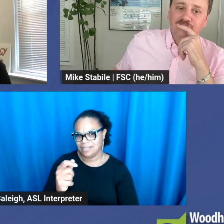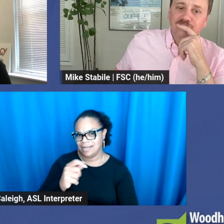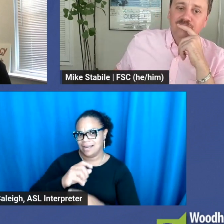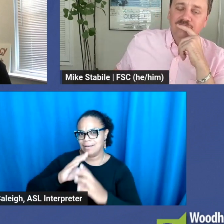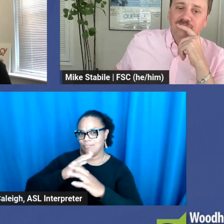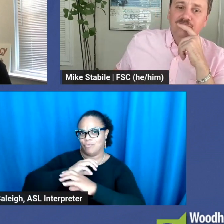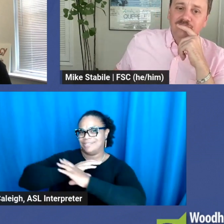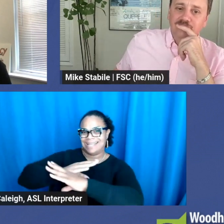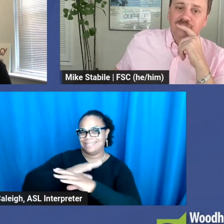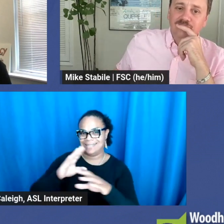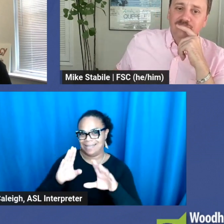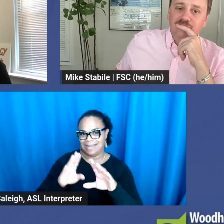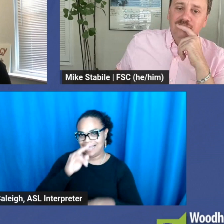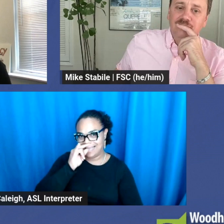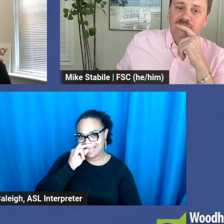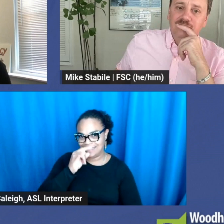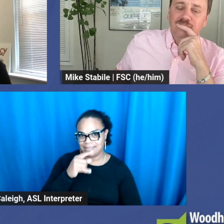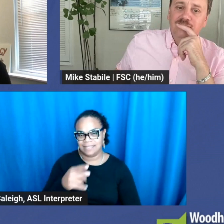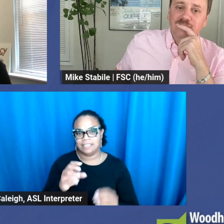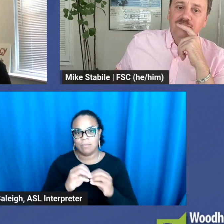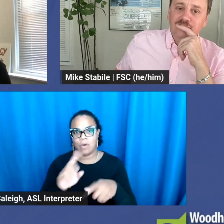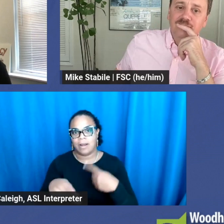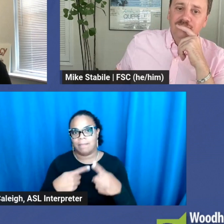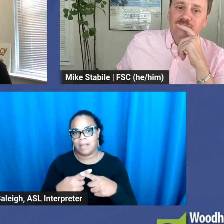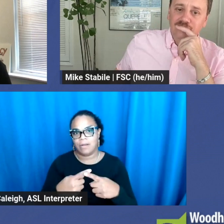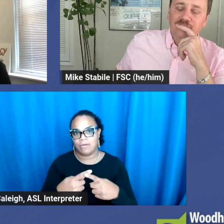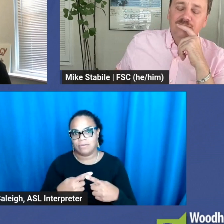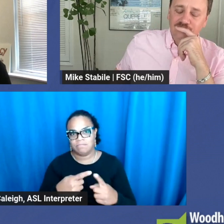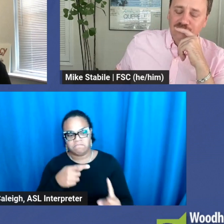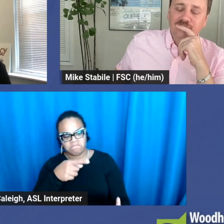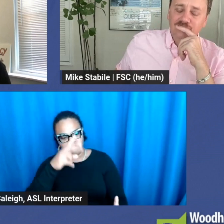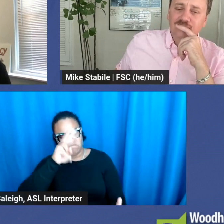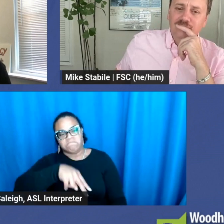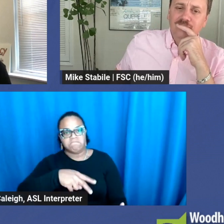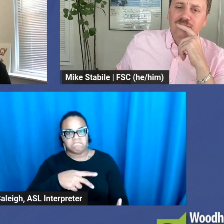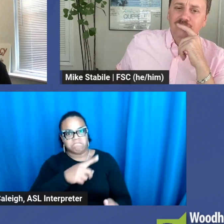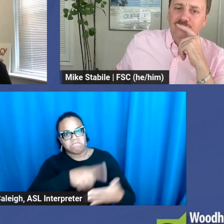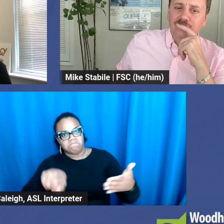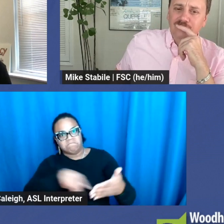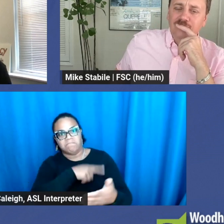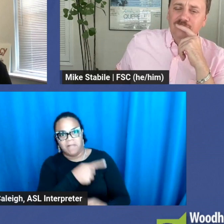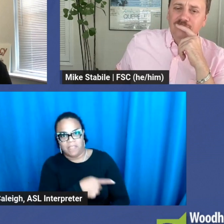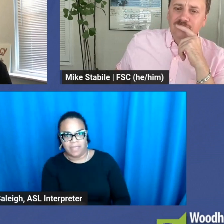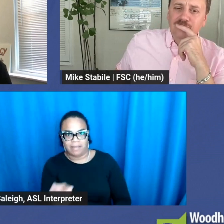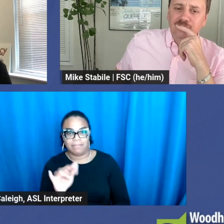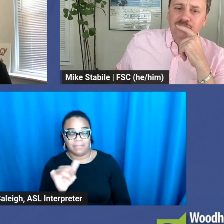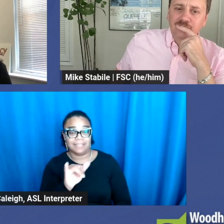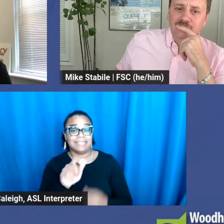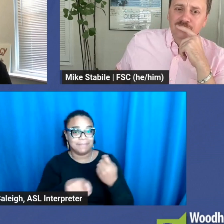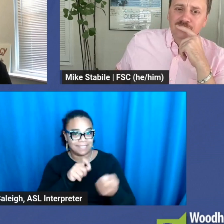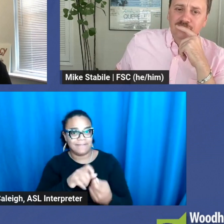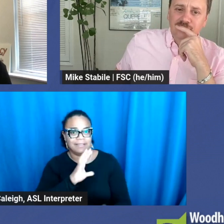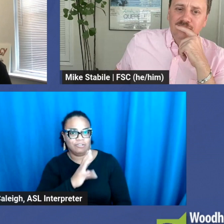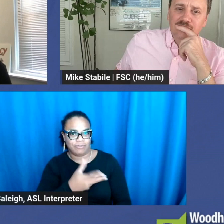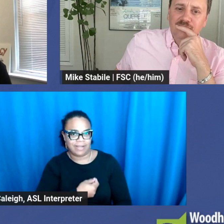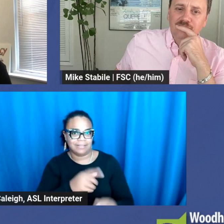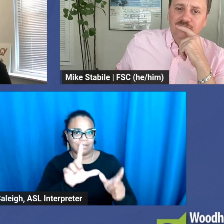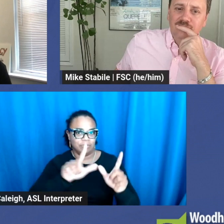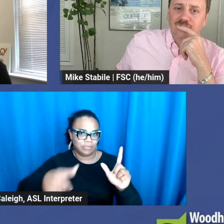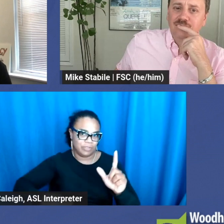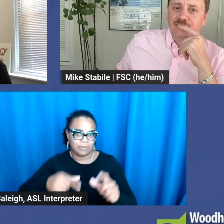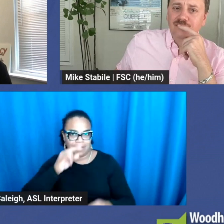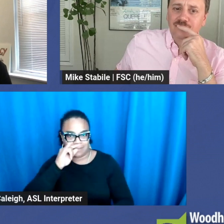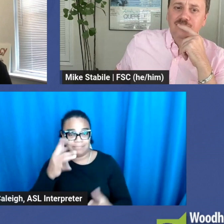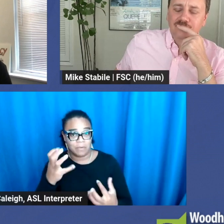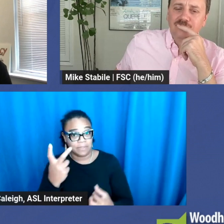them. I'm talking about trans and LGBT kids. So I'd like to see some laws specifically around protecting